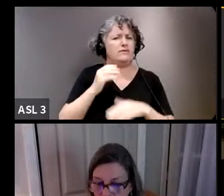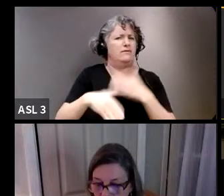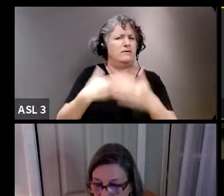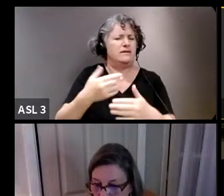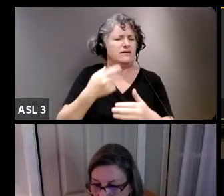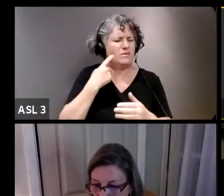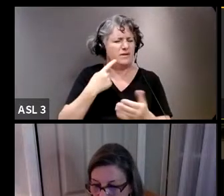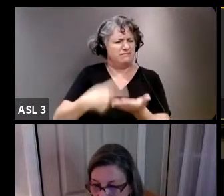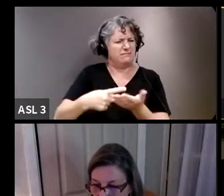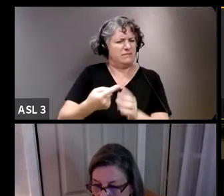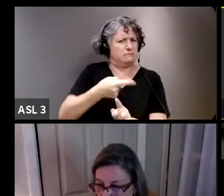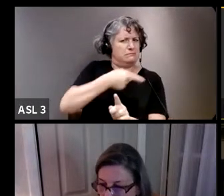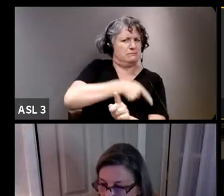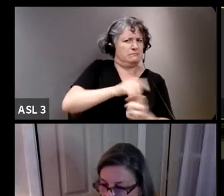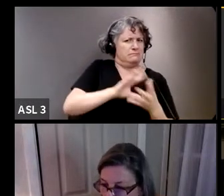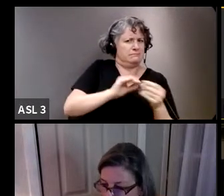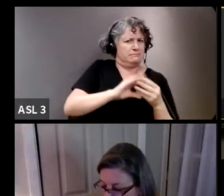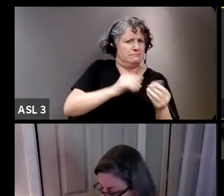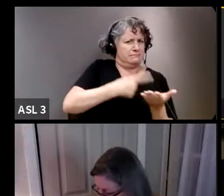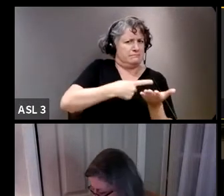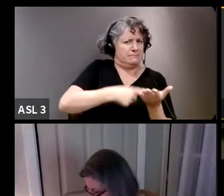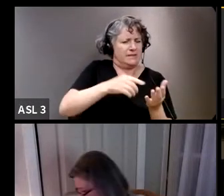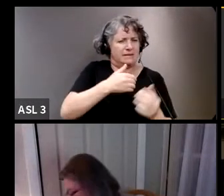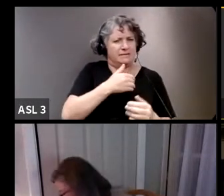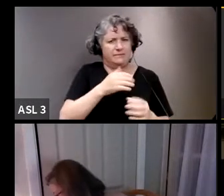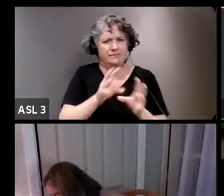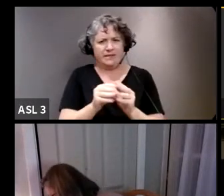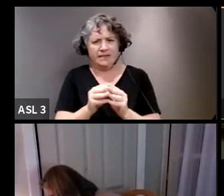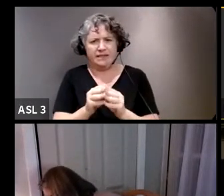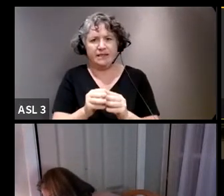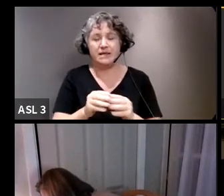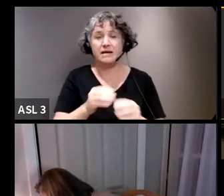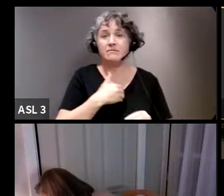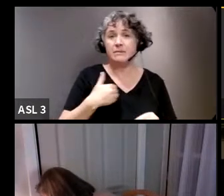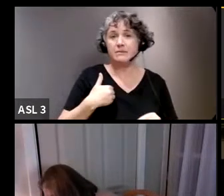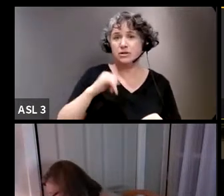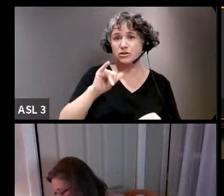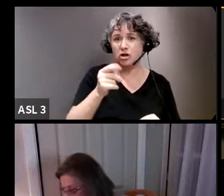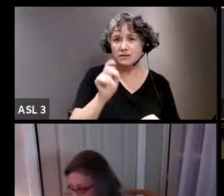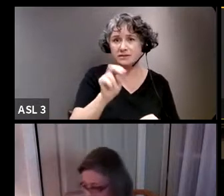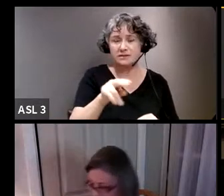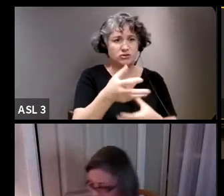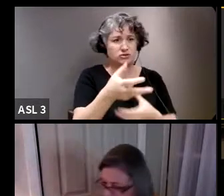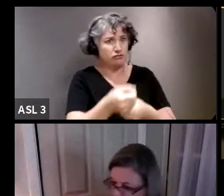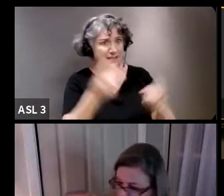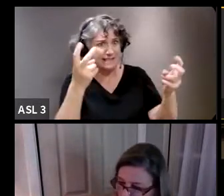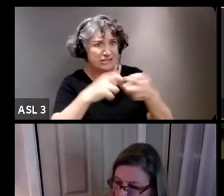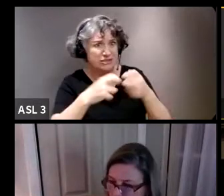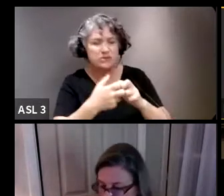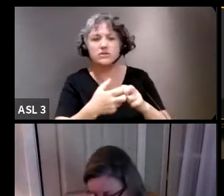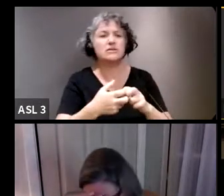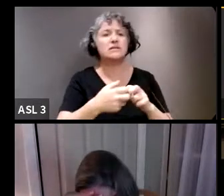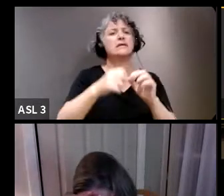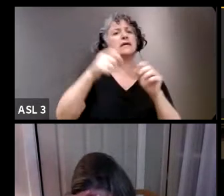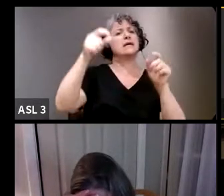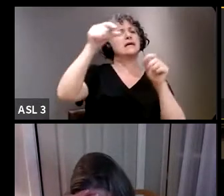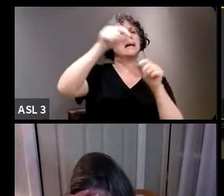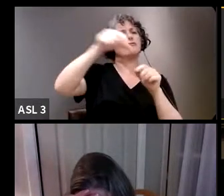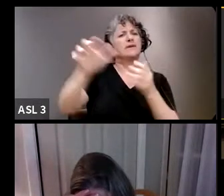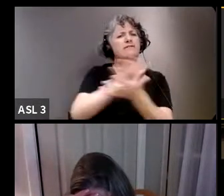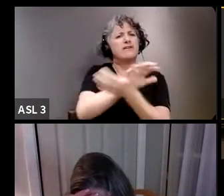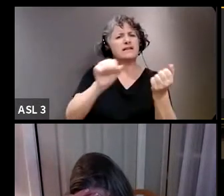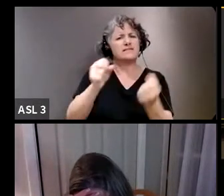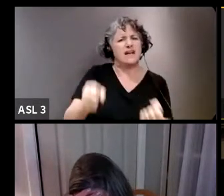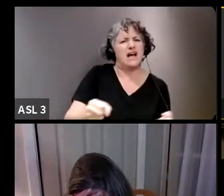meeting so first addressing member johnson it's not trust issues it's us trying to get state violence out of our communities so you can't